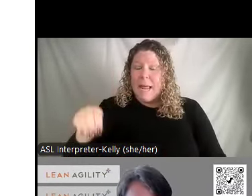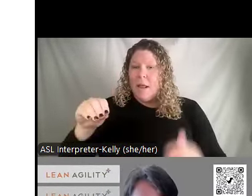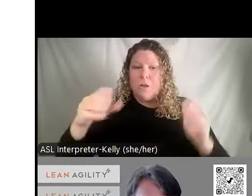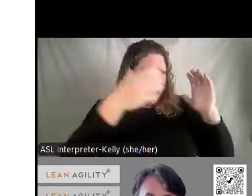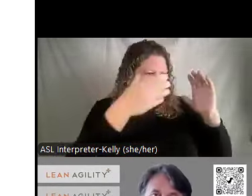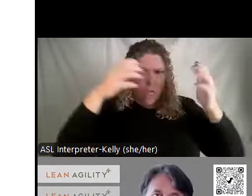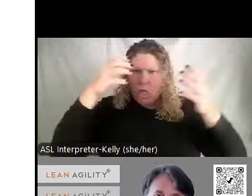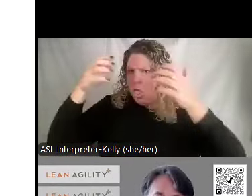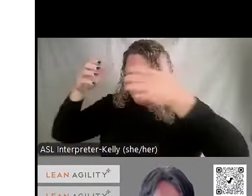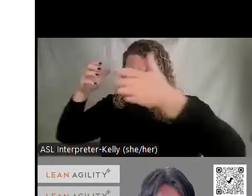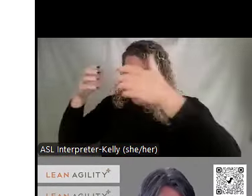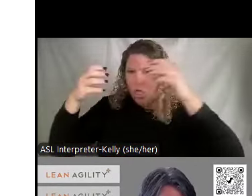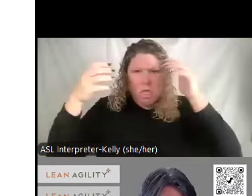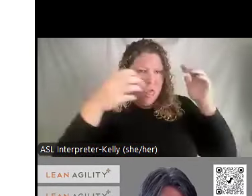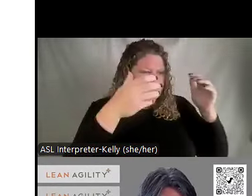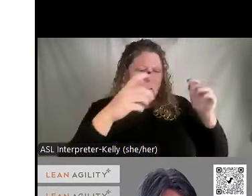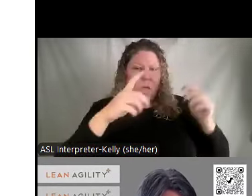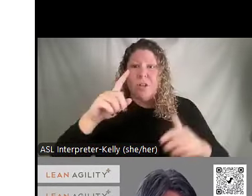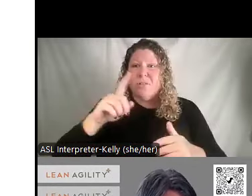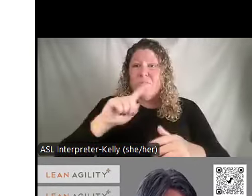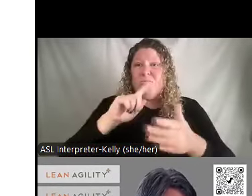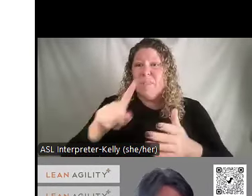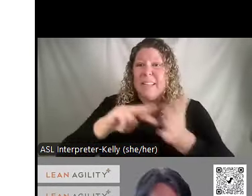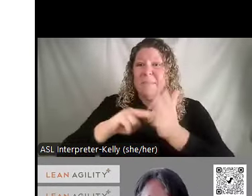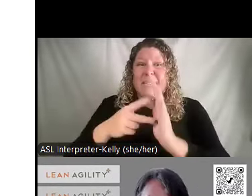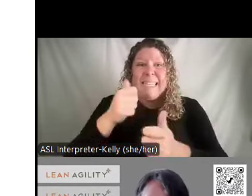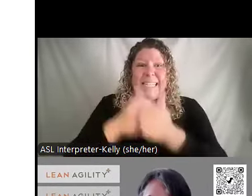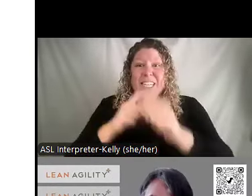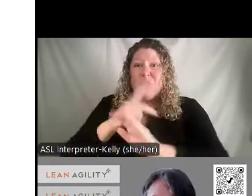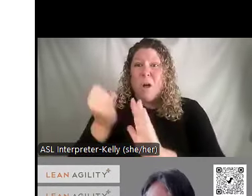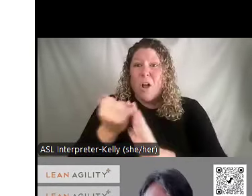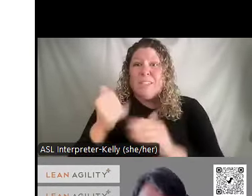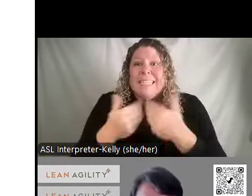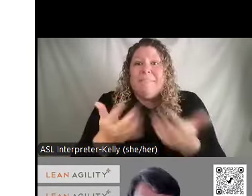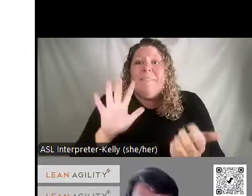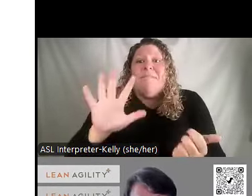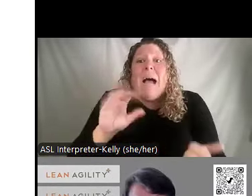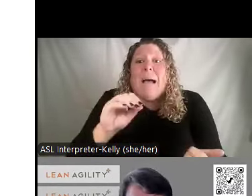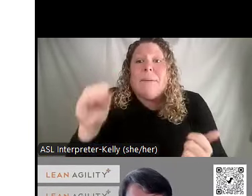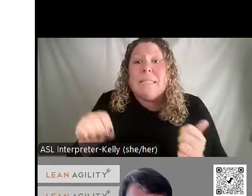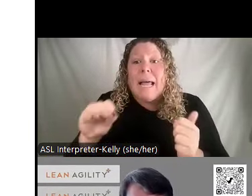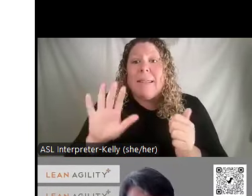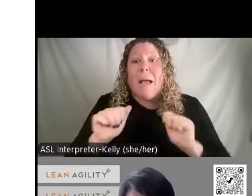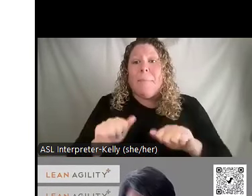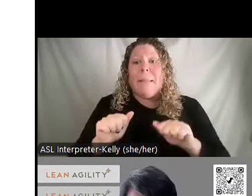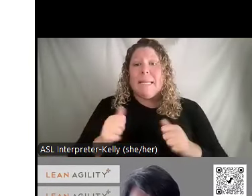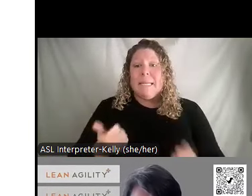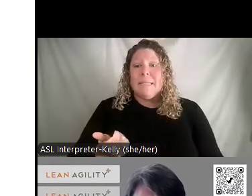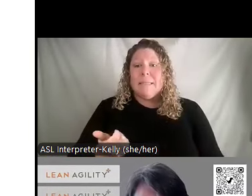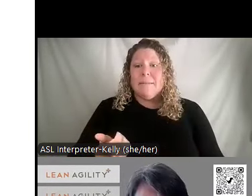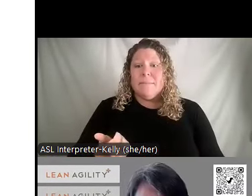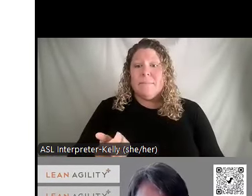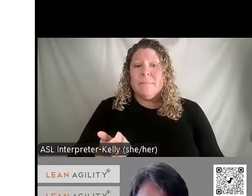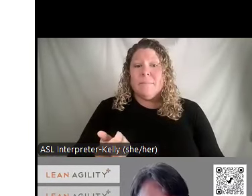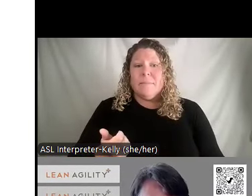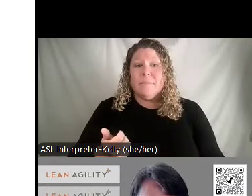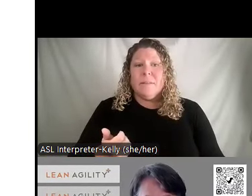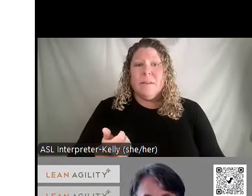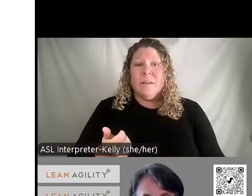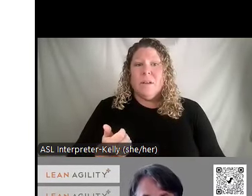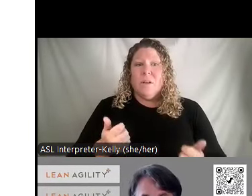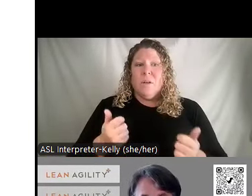each initiative is only getting 5% of their capacity. So if the work slows down, there's a whole bunch of problems that happen to